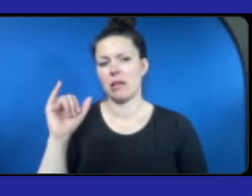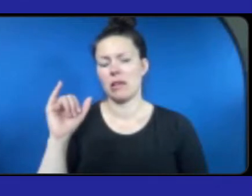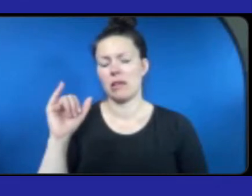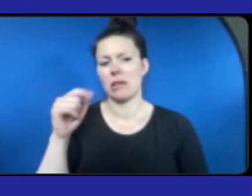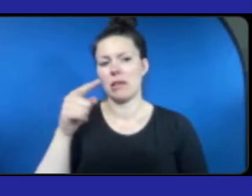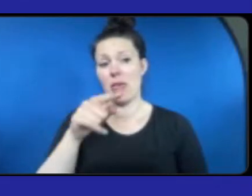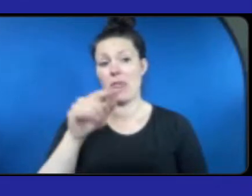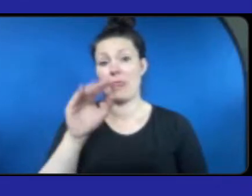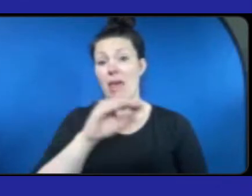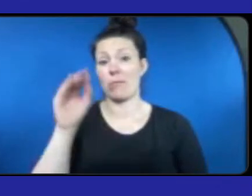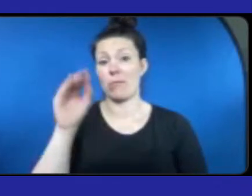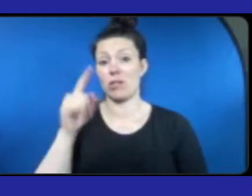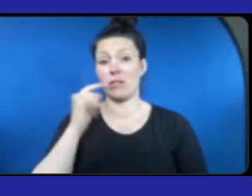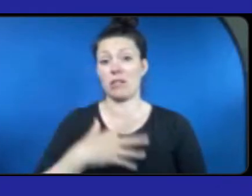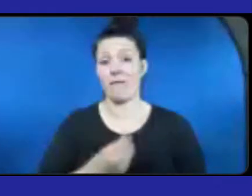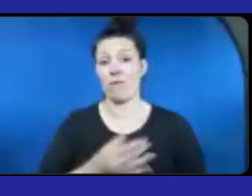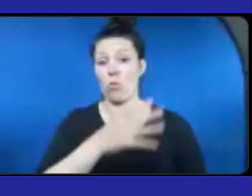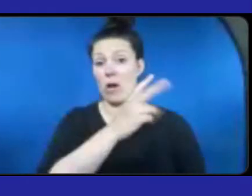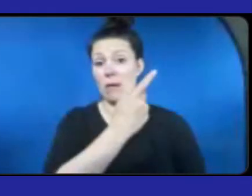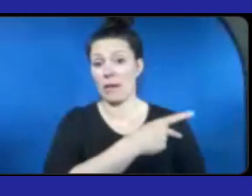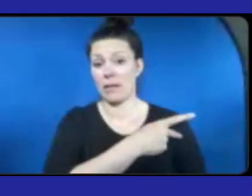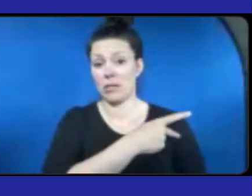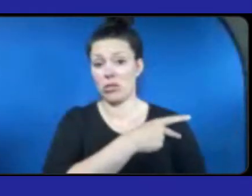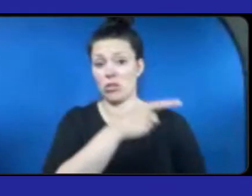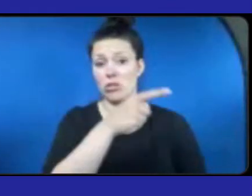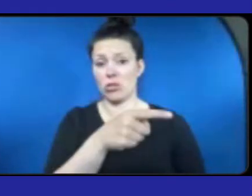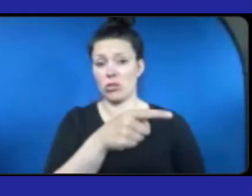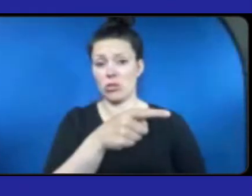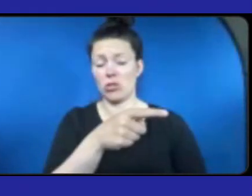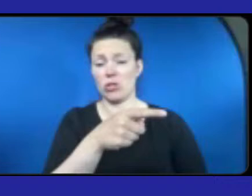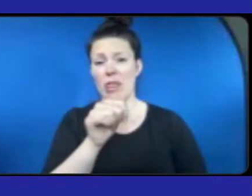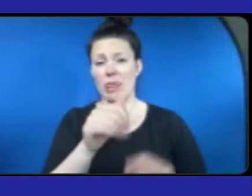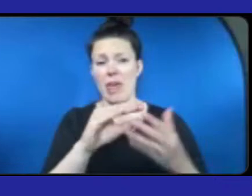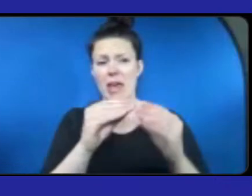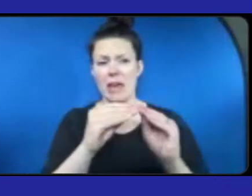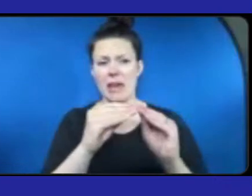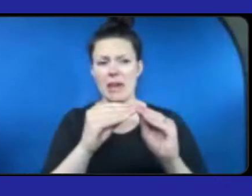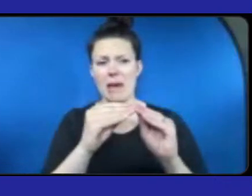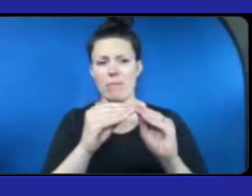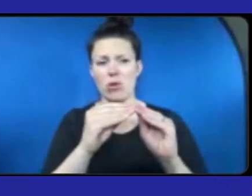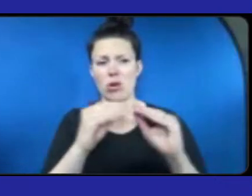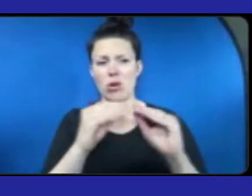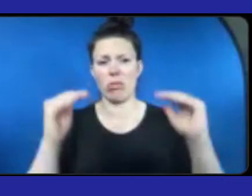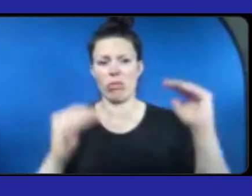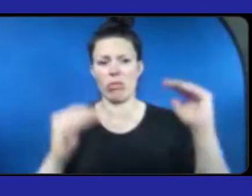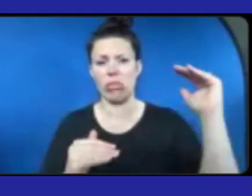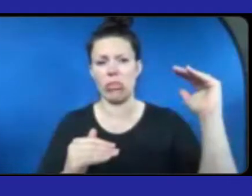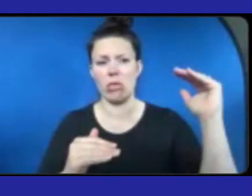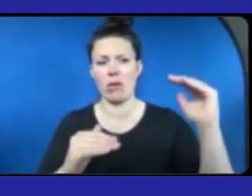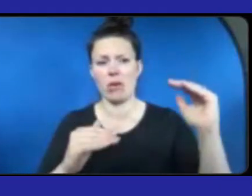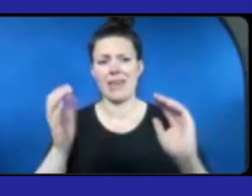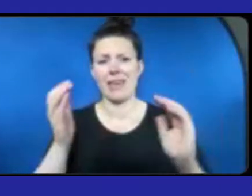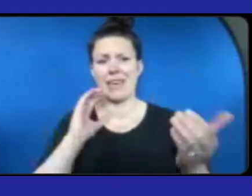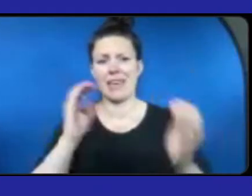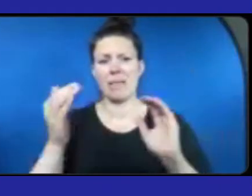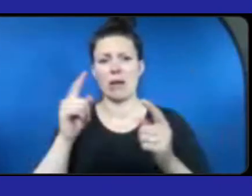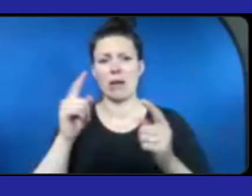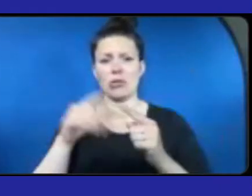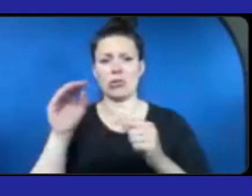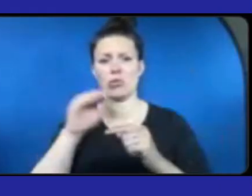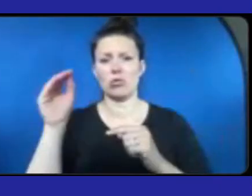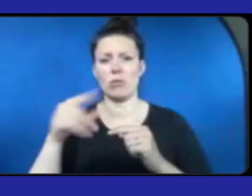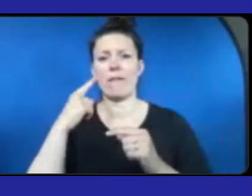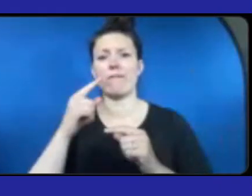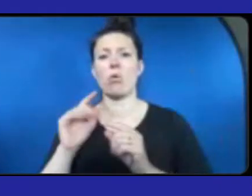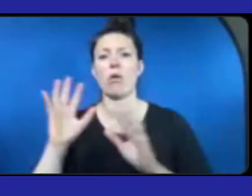the percentage of white patients is disproportionate relative to the percentage in